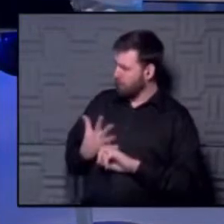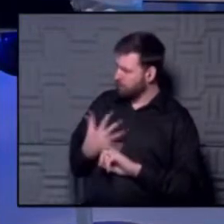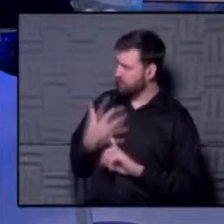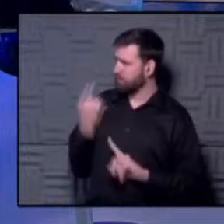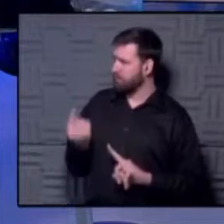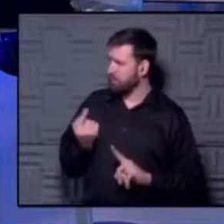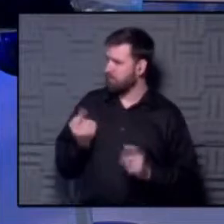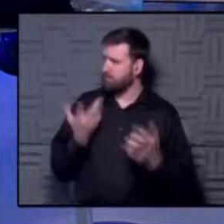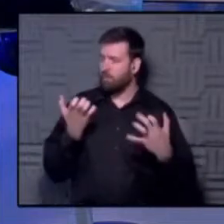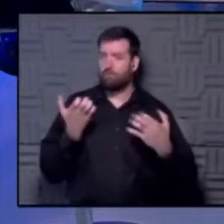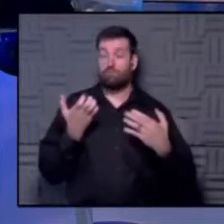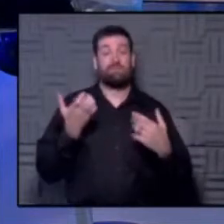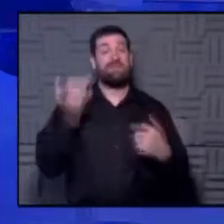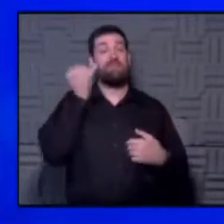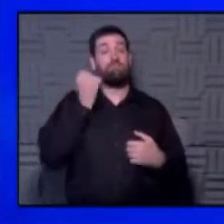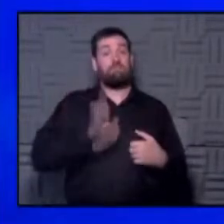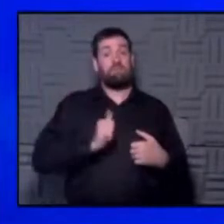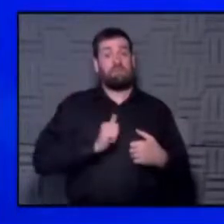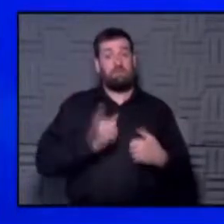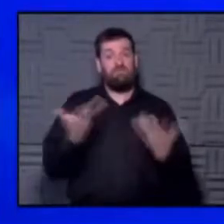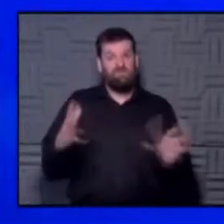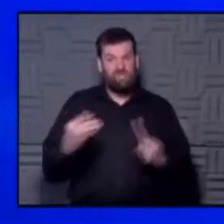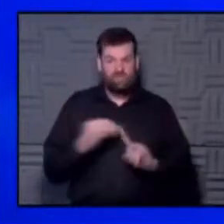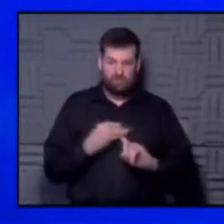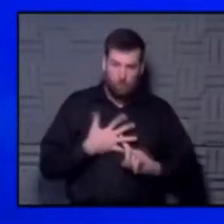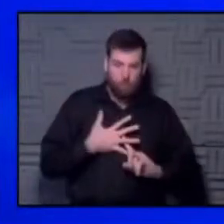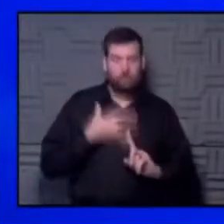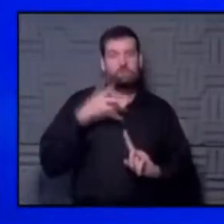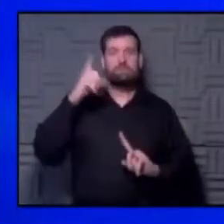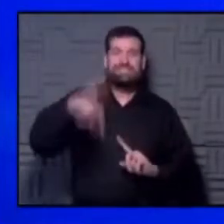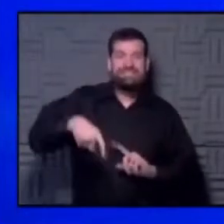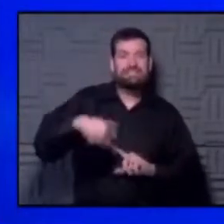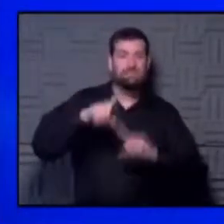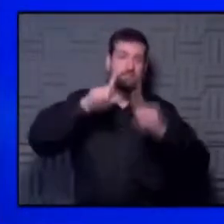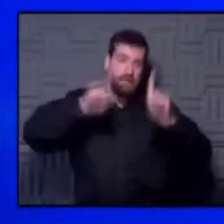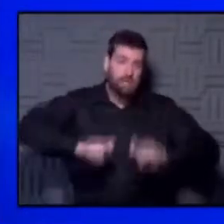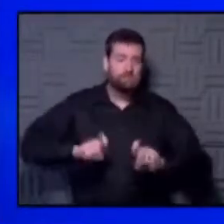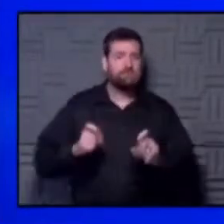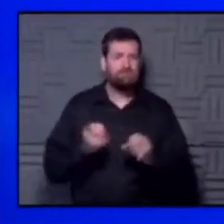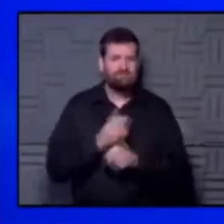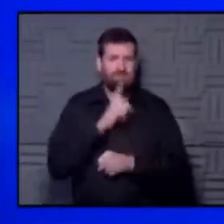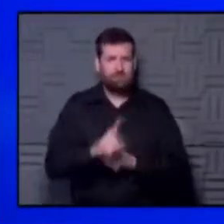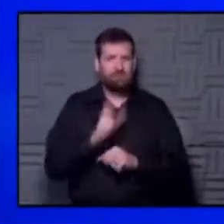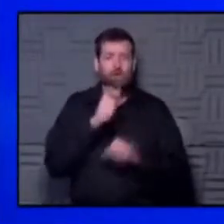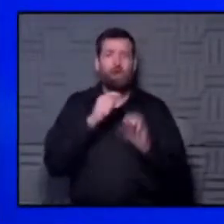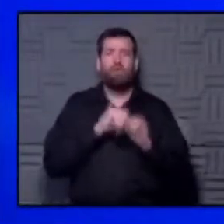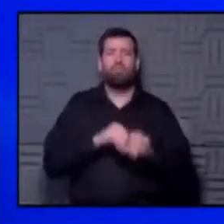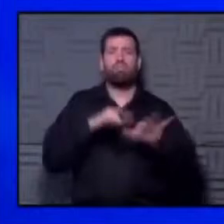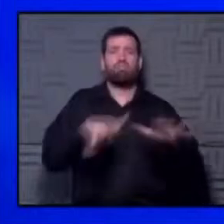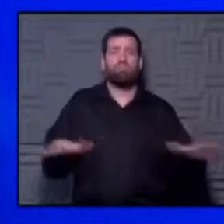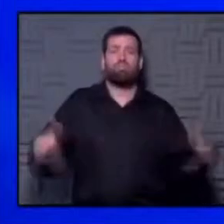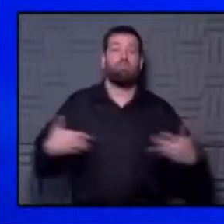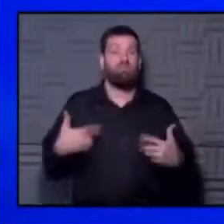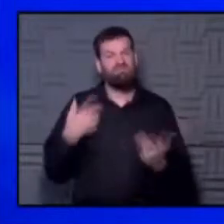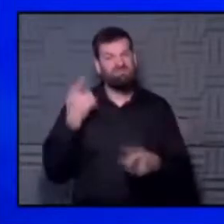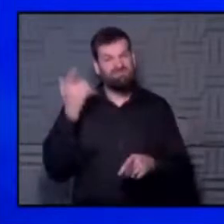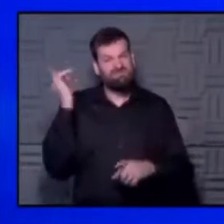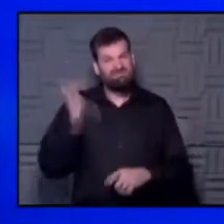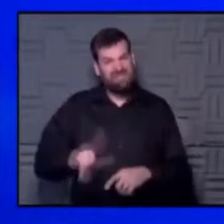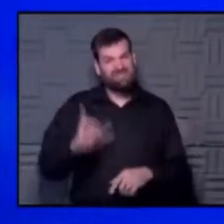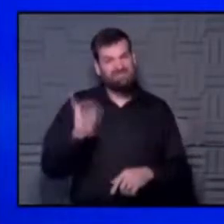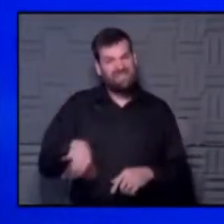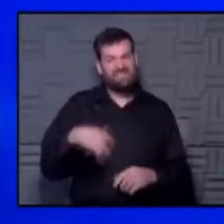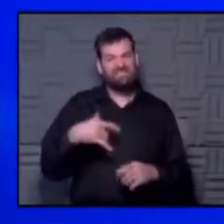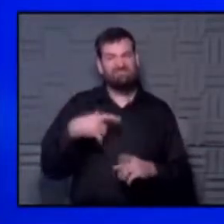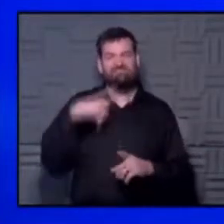that way I want to prevent, if I've been exposed to somebody and need to be tested, I want to make sure I'm not infecting anybody else. So that's really the glory of this, and I